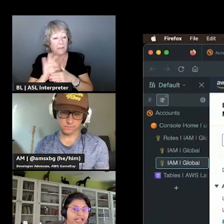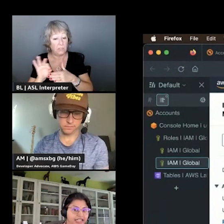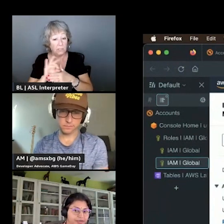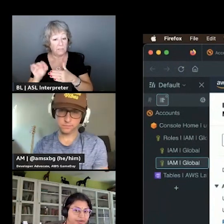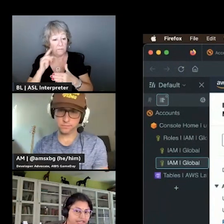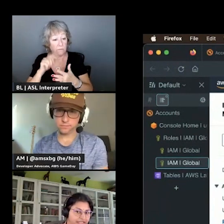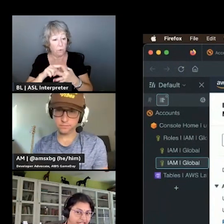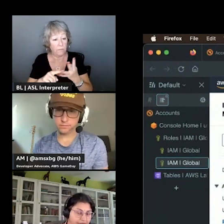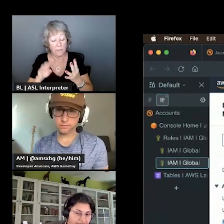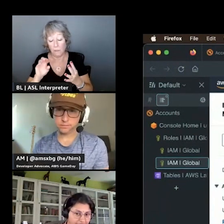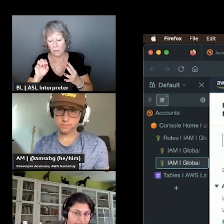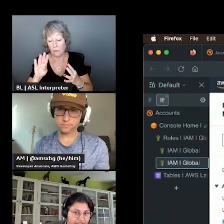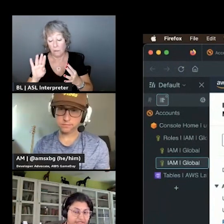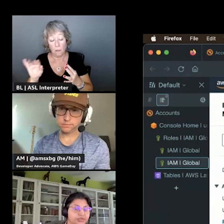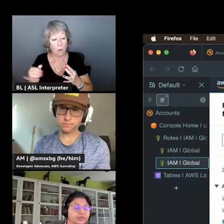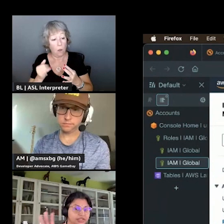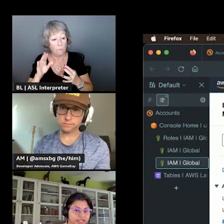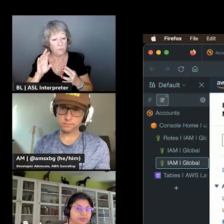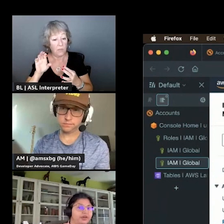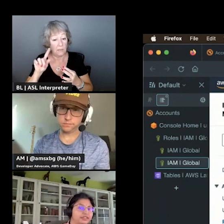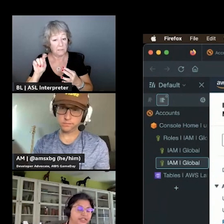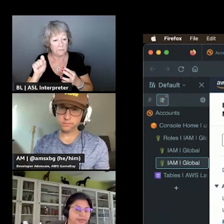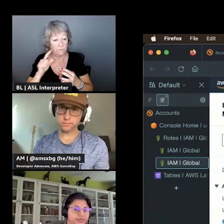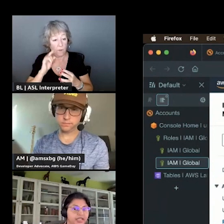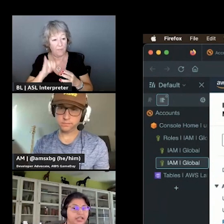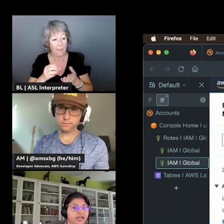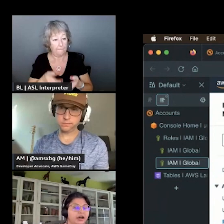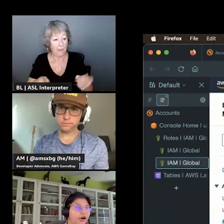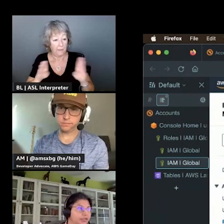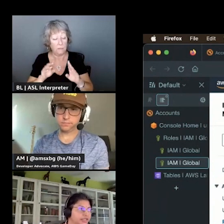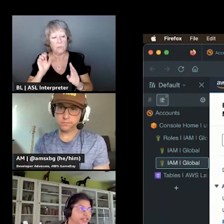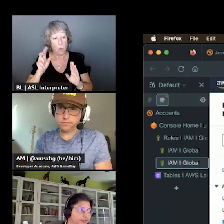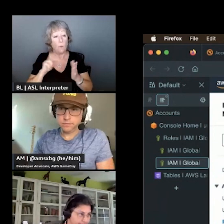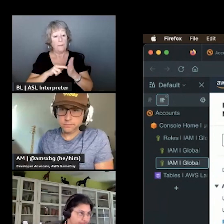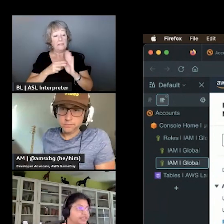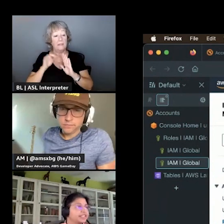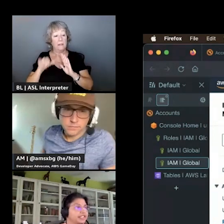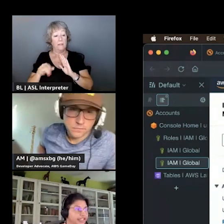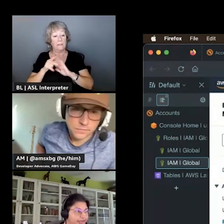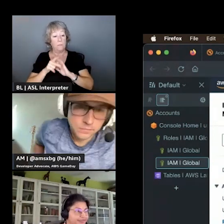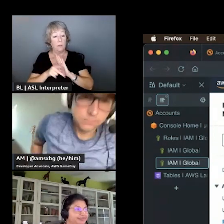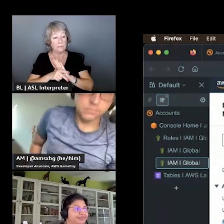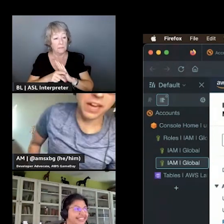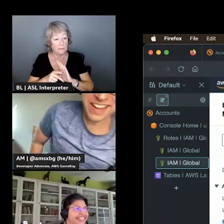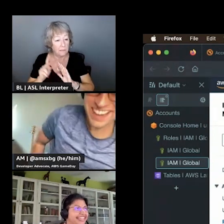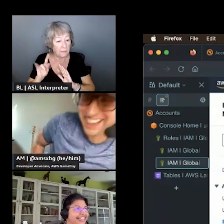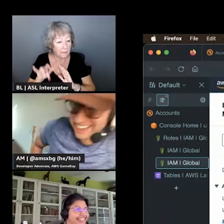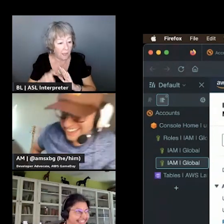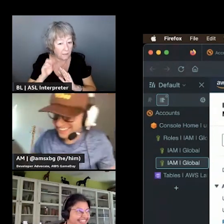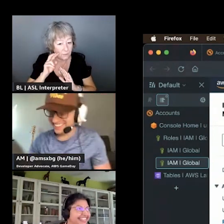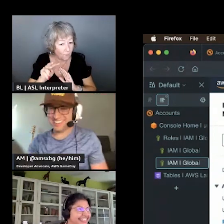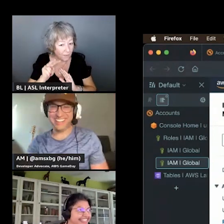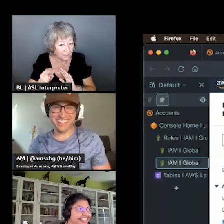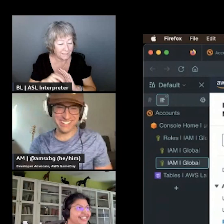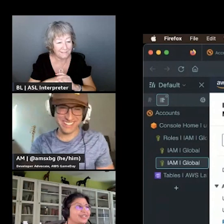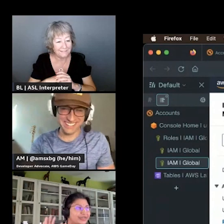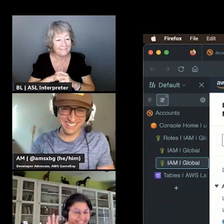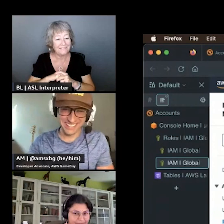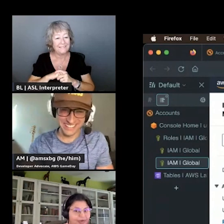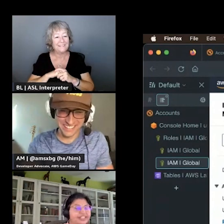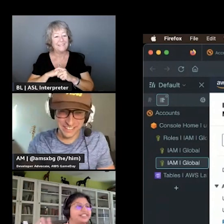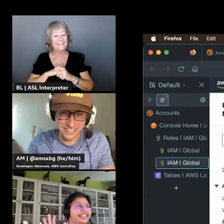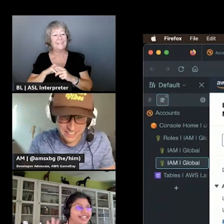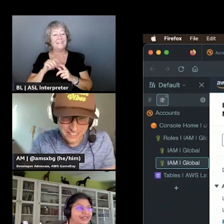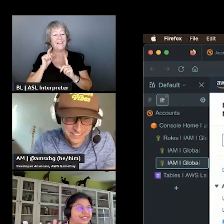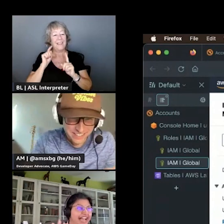objects, and list bucket and get bucket location. So this policy. Hope Kyle's not watching. Yeah. With that star. So